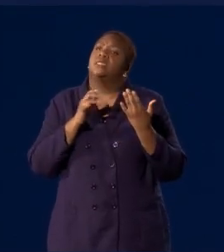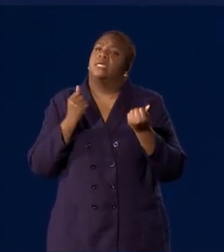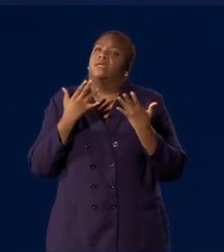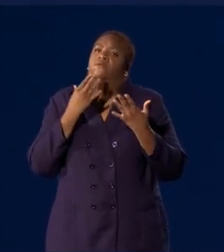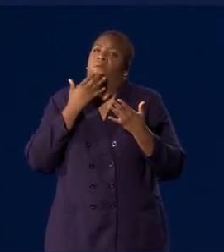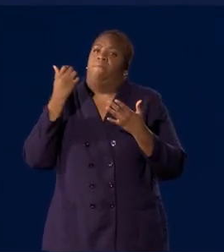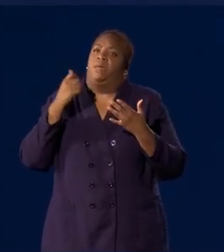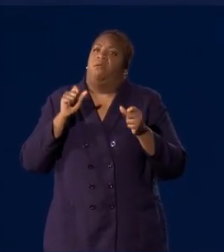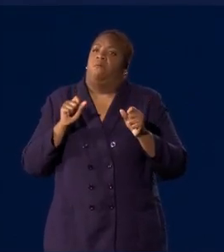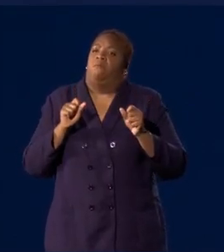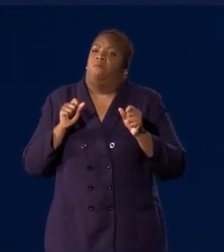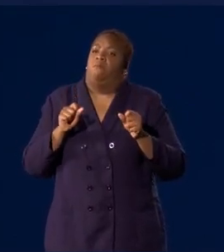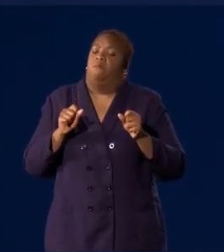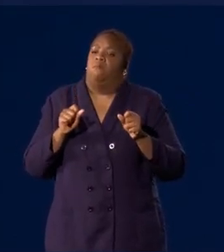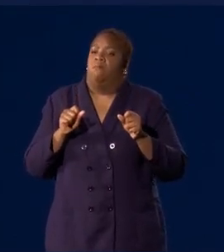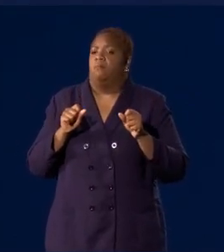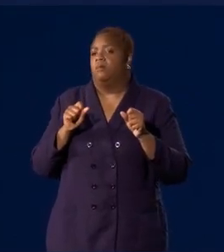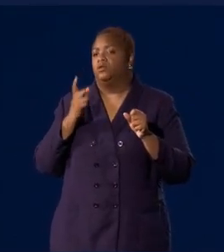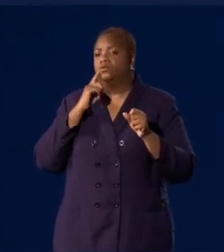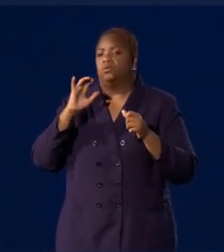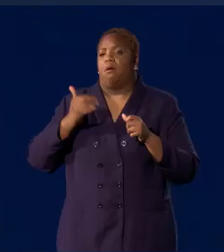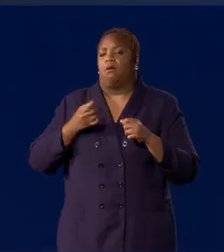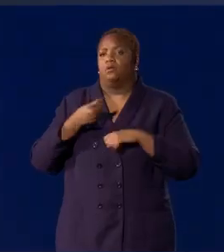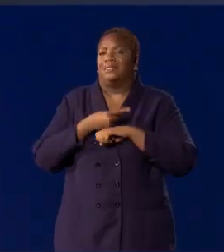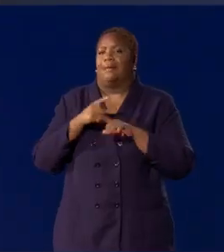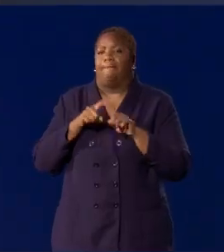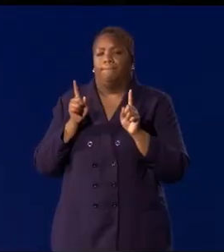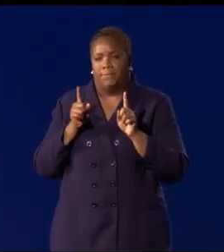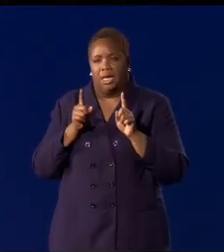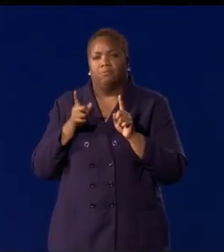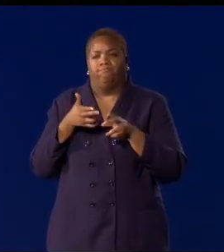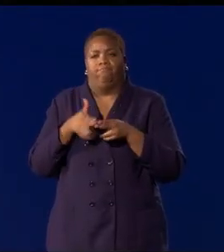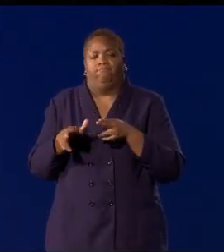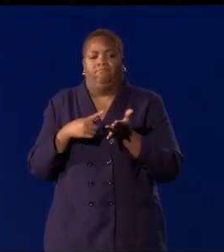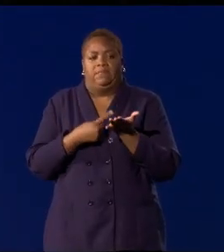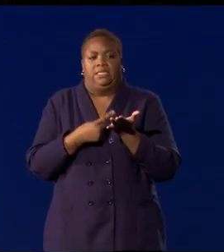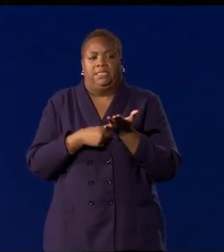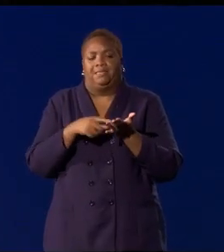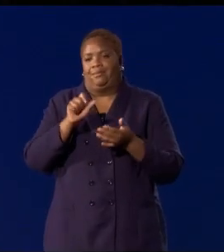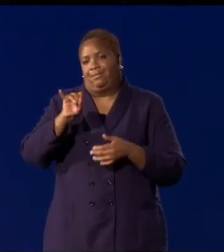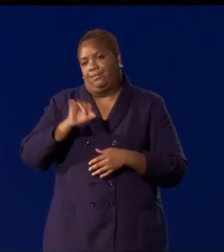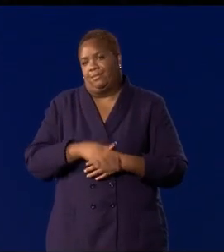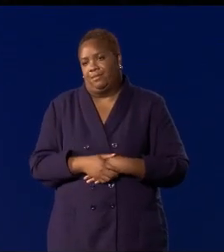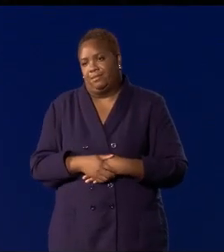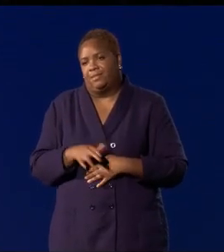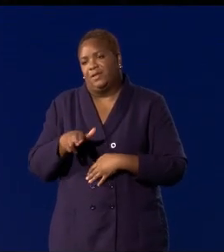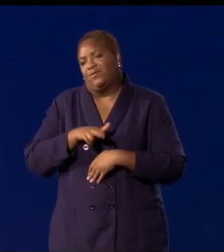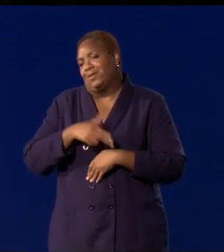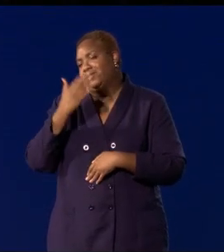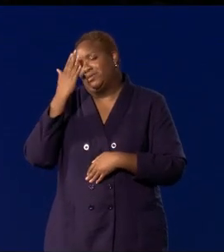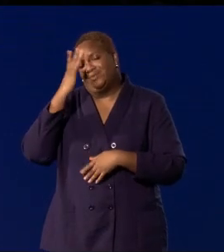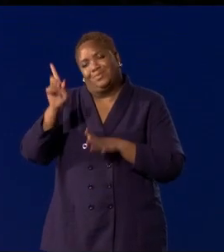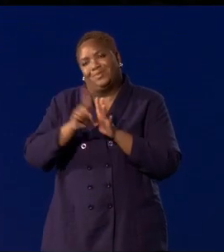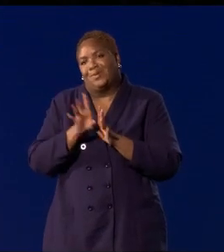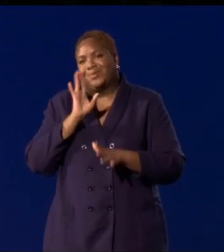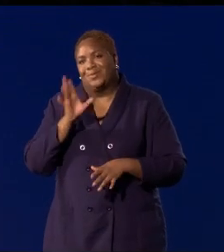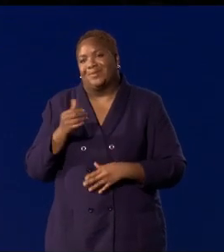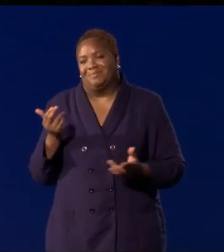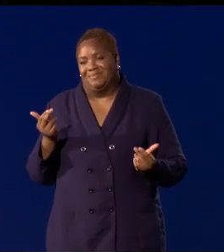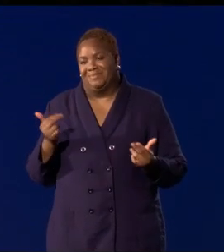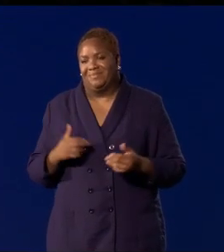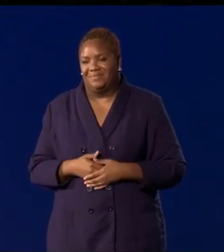today. But I'd be remiss if we didn't quickly talk about AI. Of course, you knew that was going to come up, right?